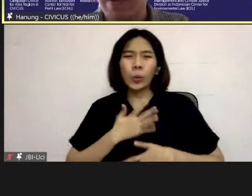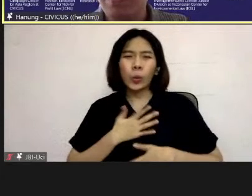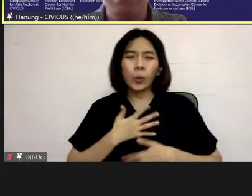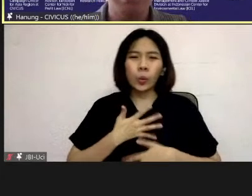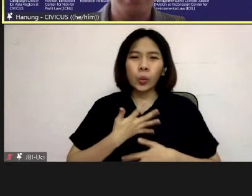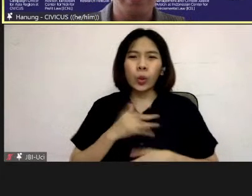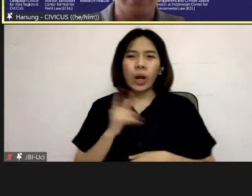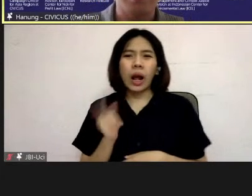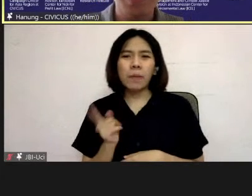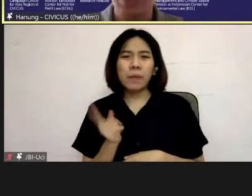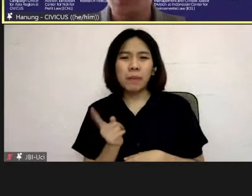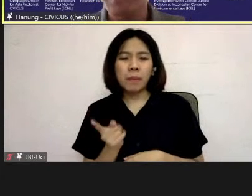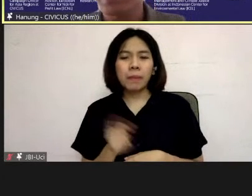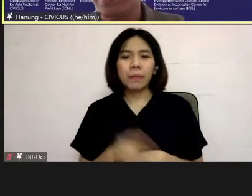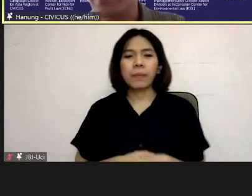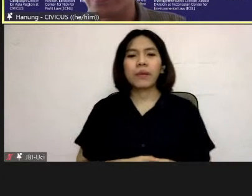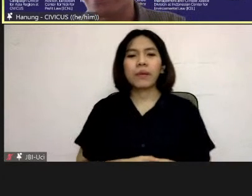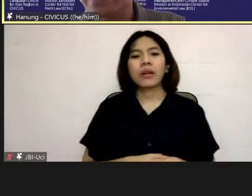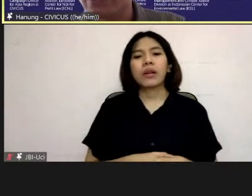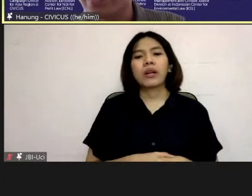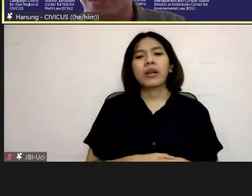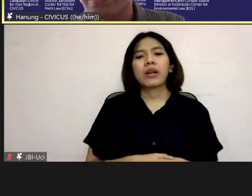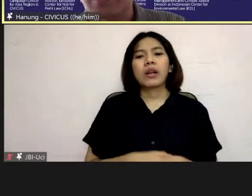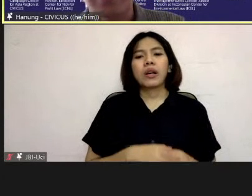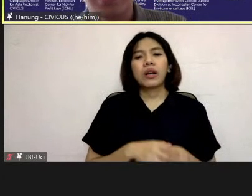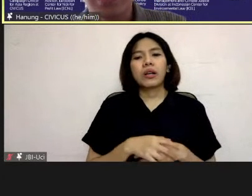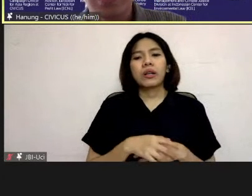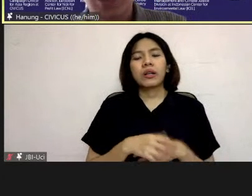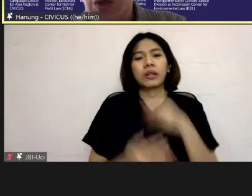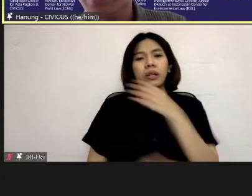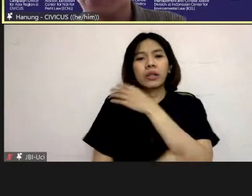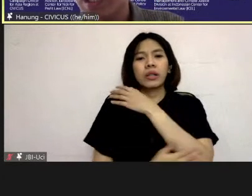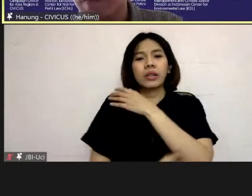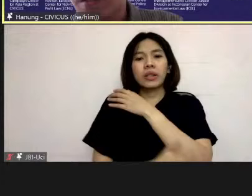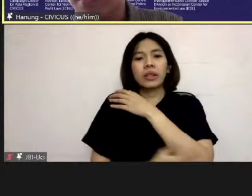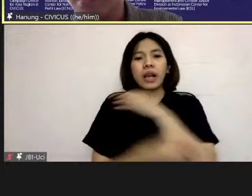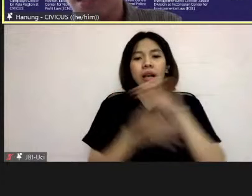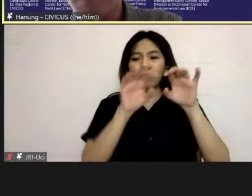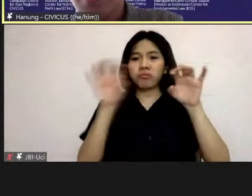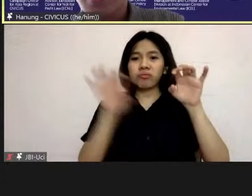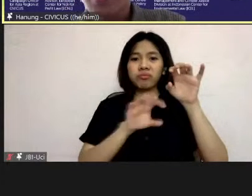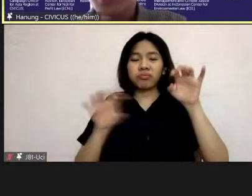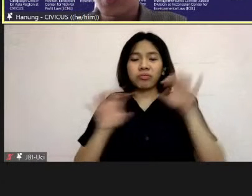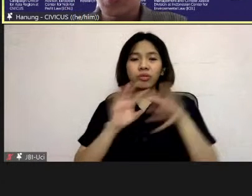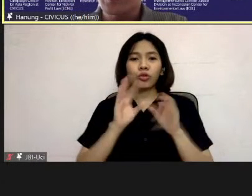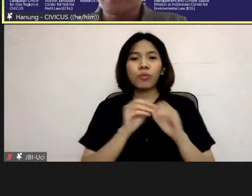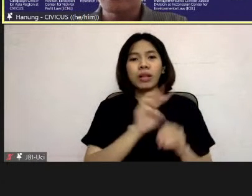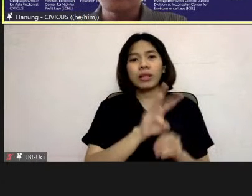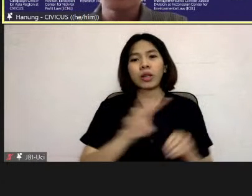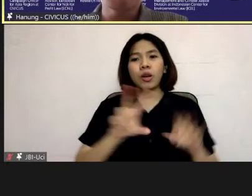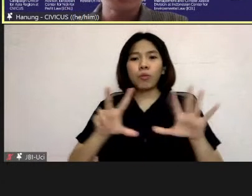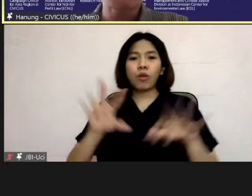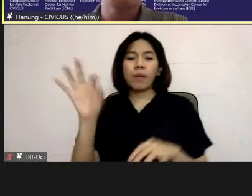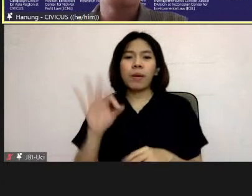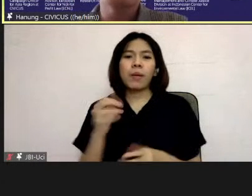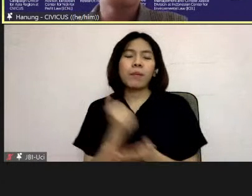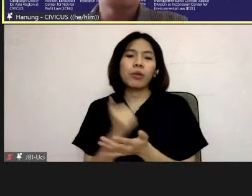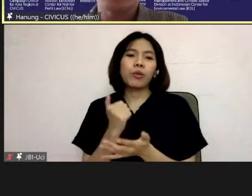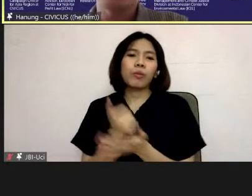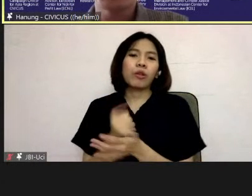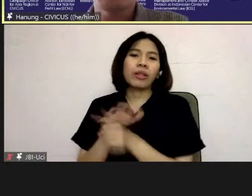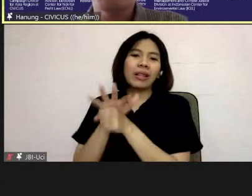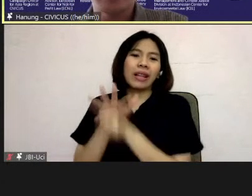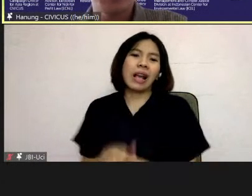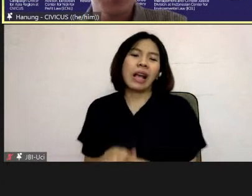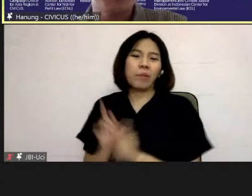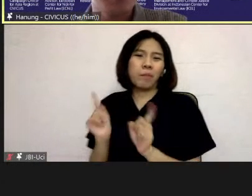civic space, and 31% living under closed civic space. So this might serve